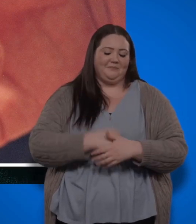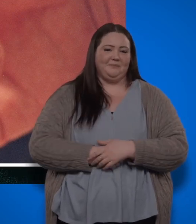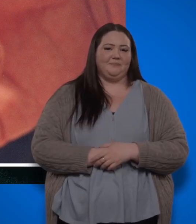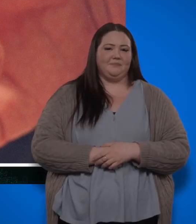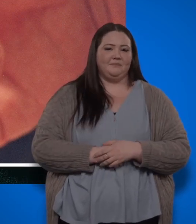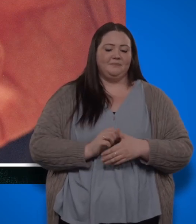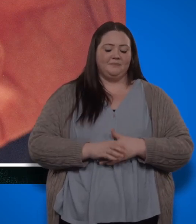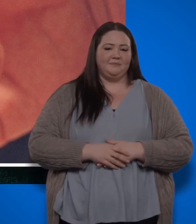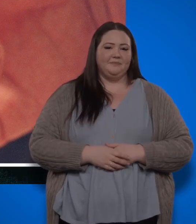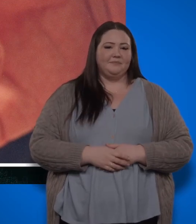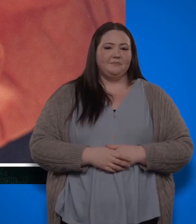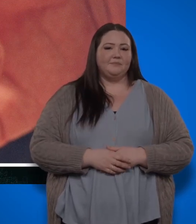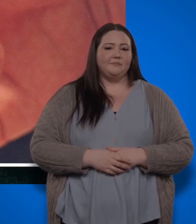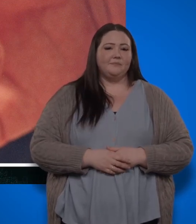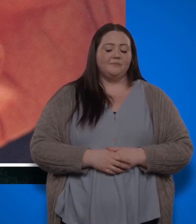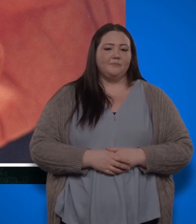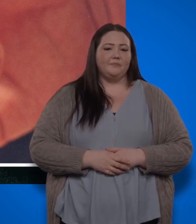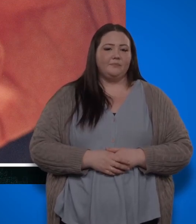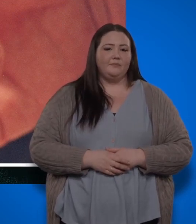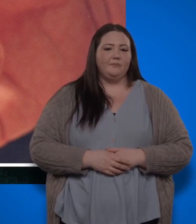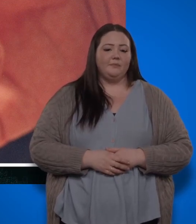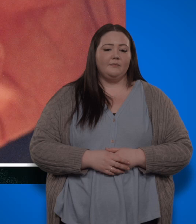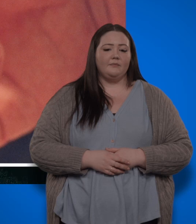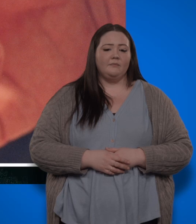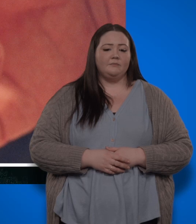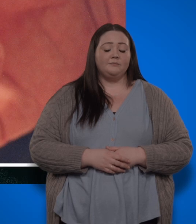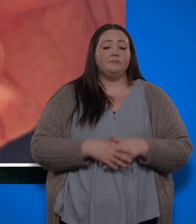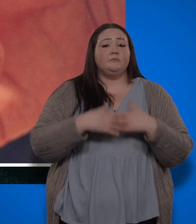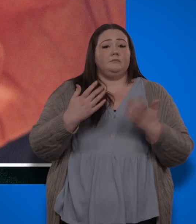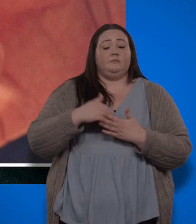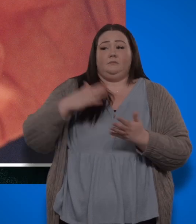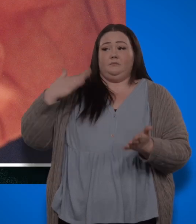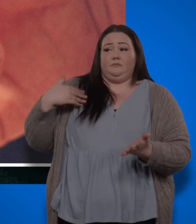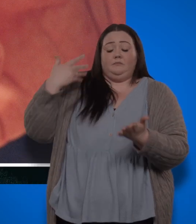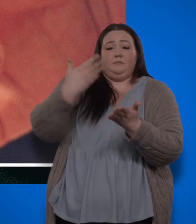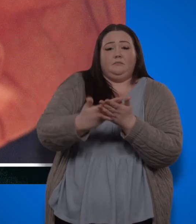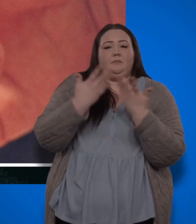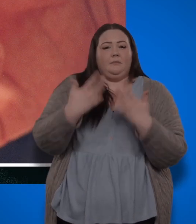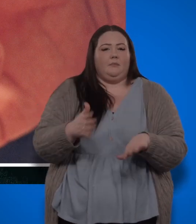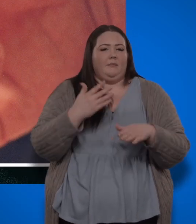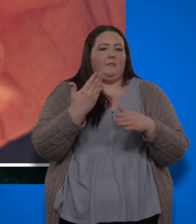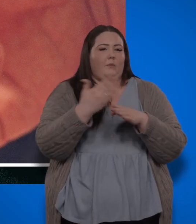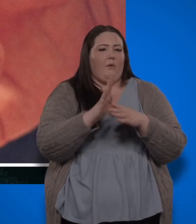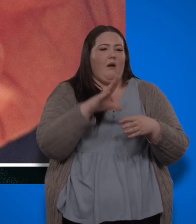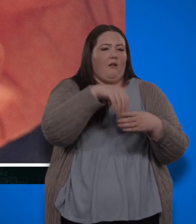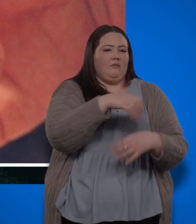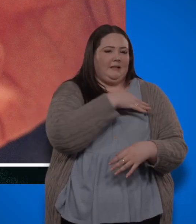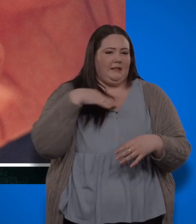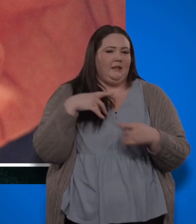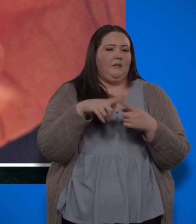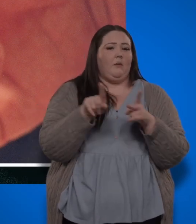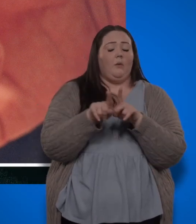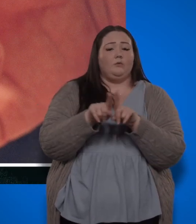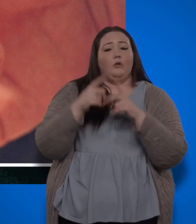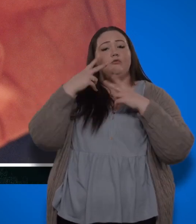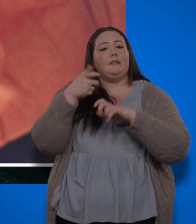So over the years, as I was involved both as a practicing clinician and also as a research scientist, I